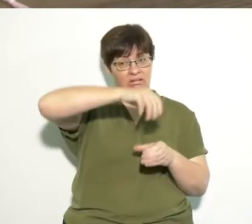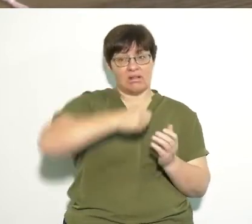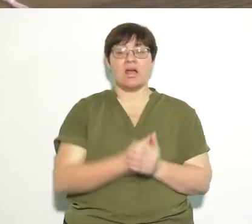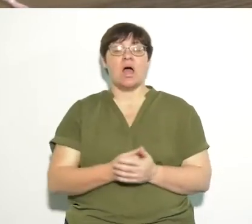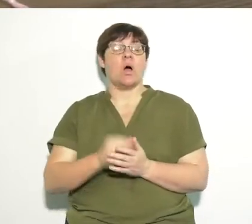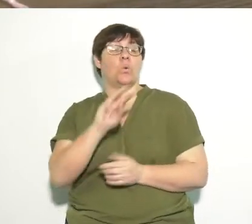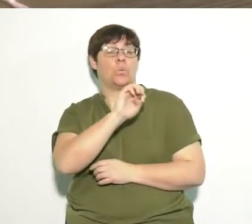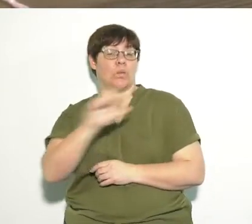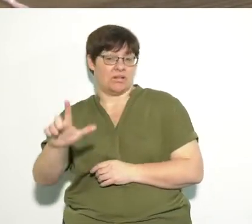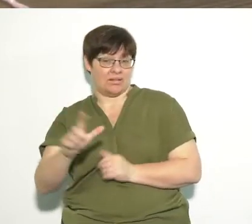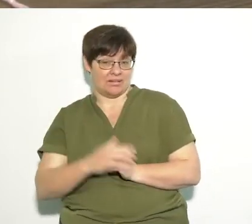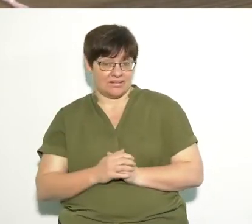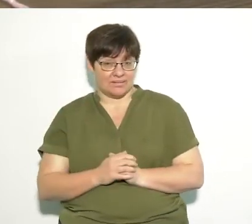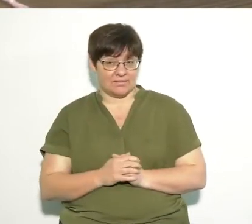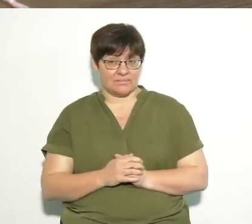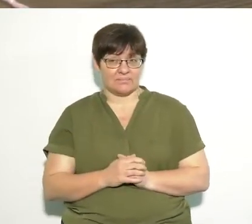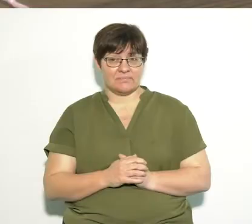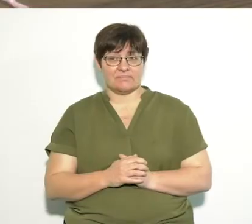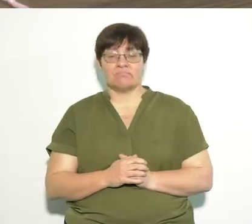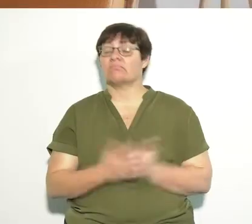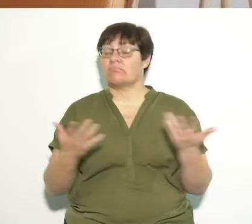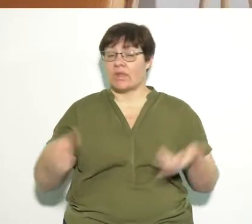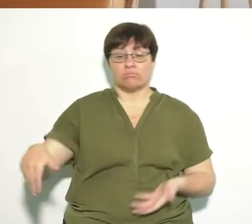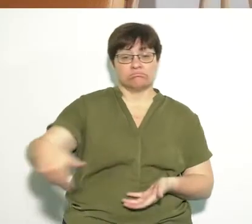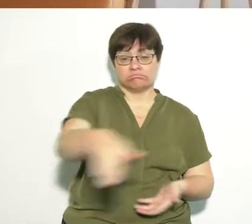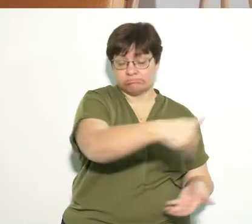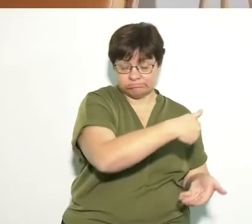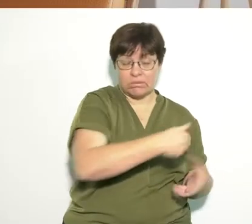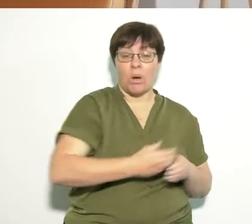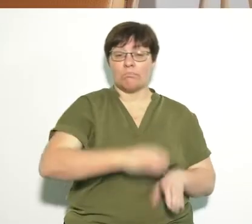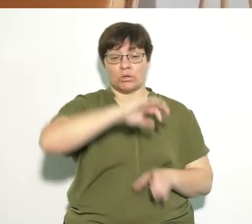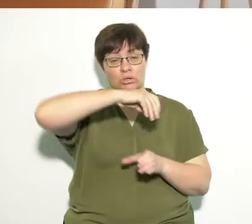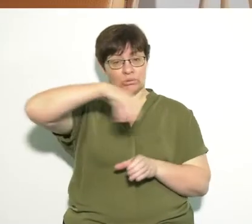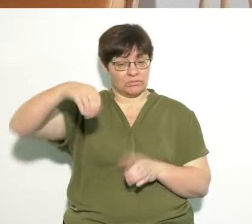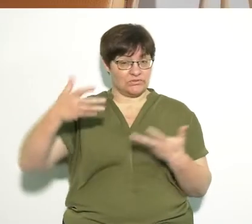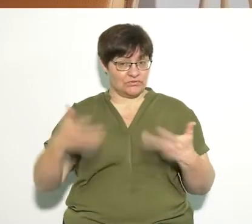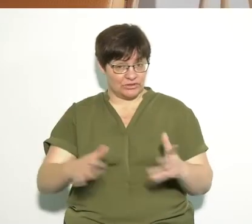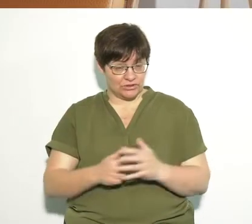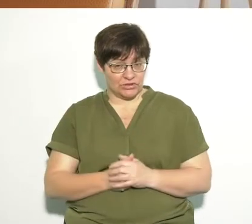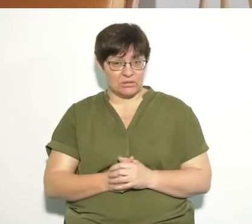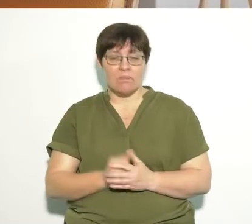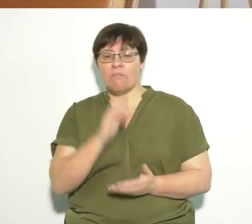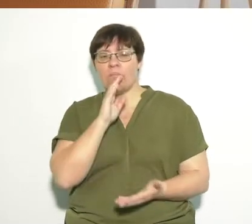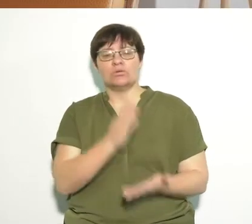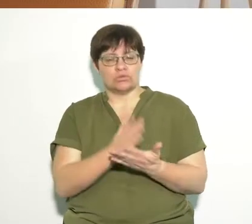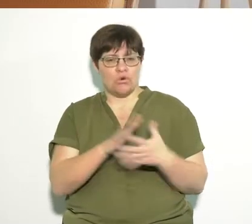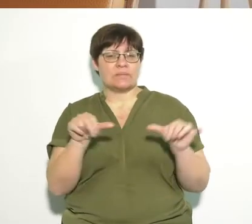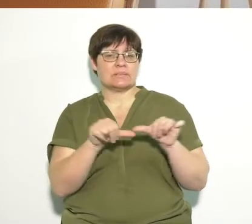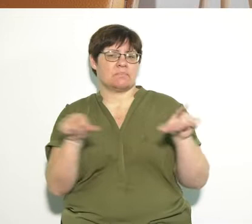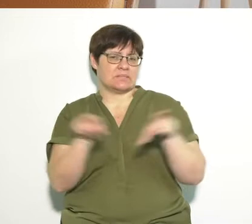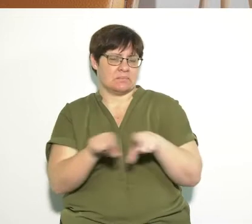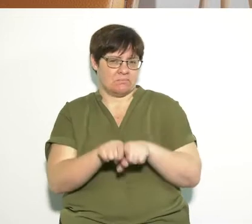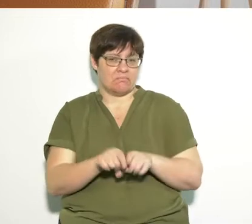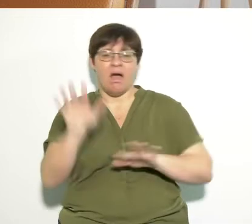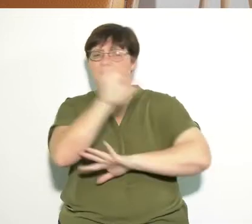a wool. Okay? Now, once you've collected bottle tops, try and make sure that they're the same sizes.